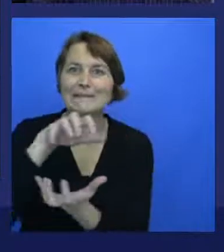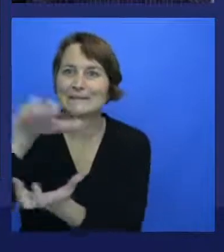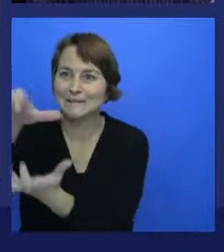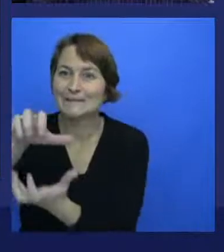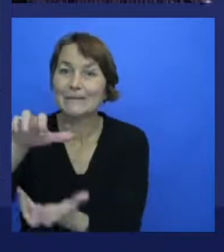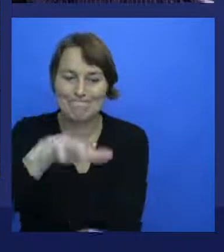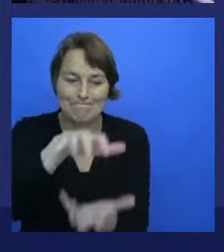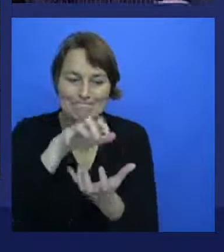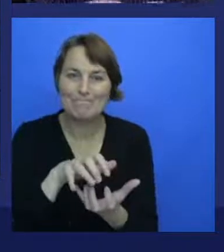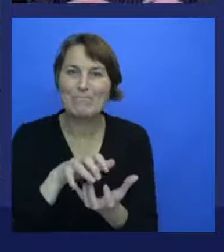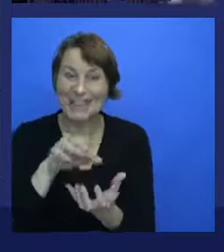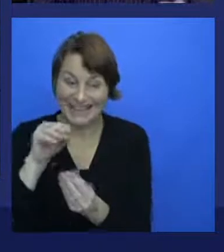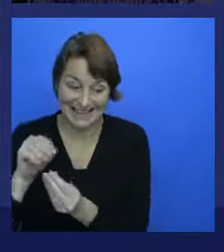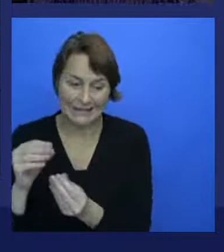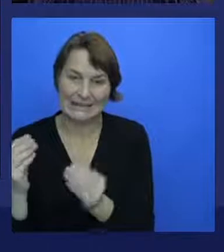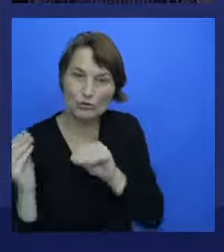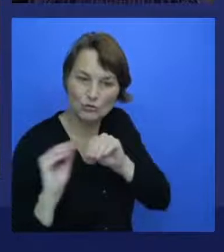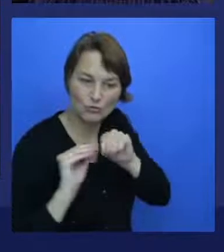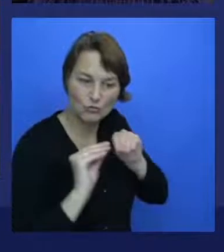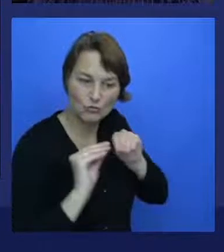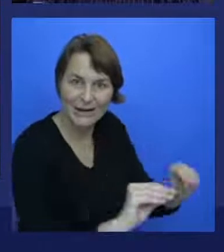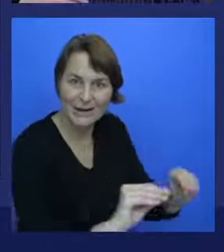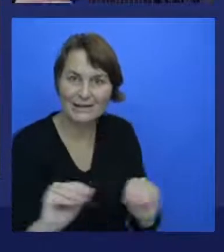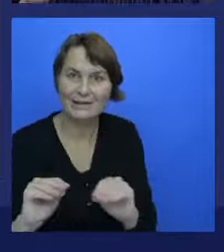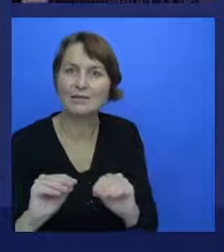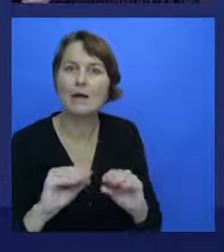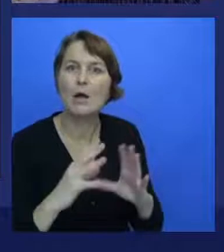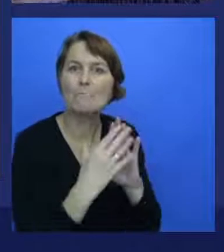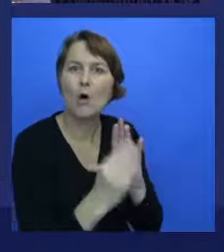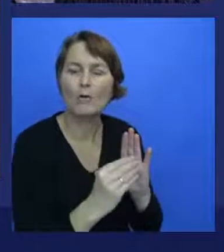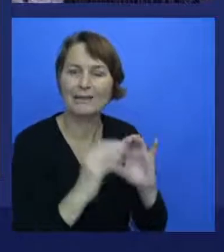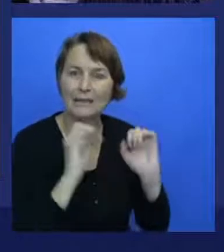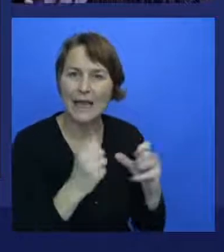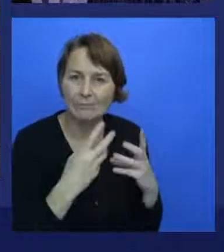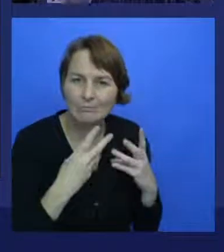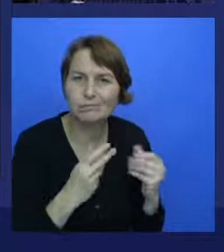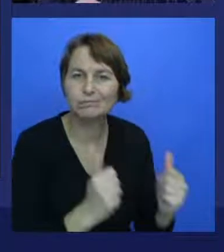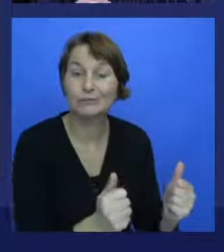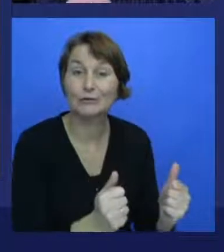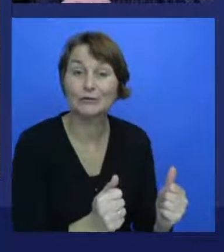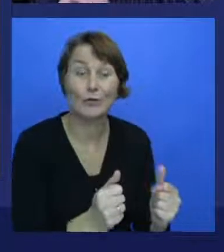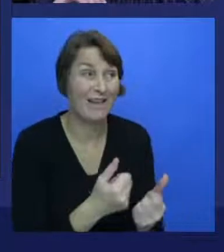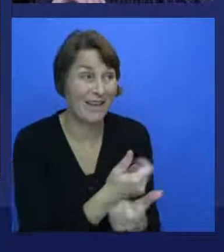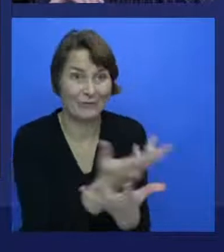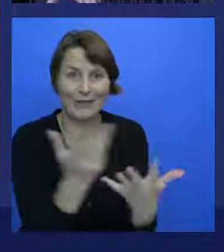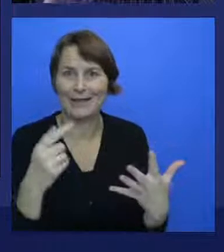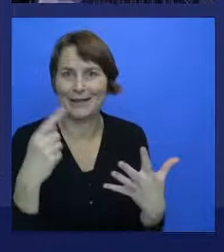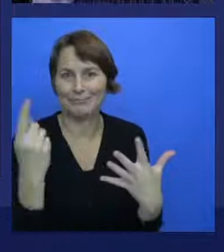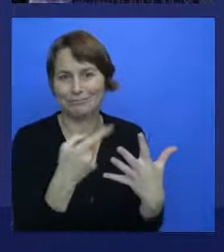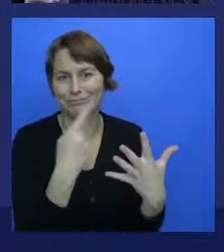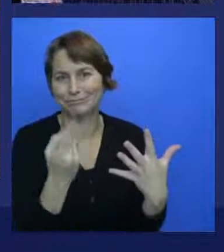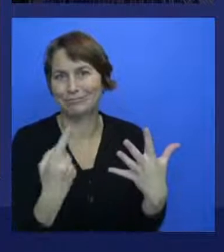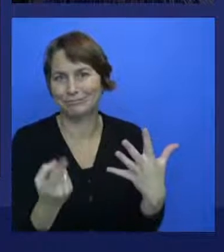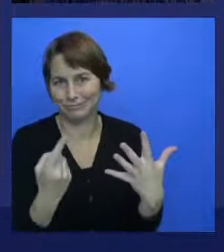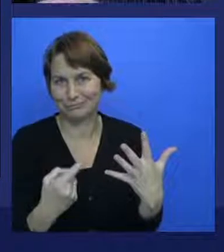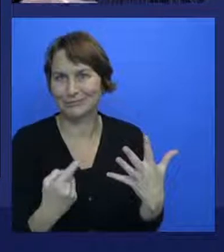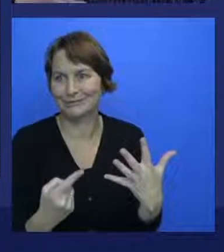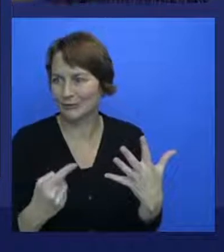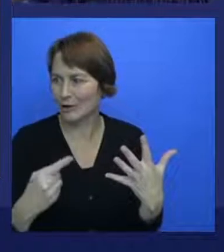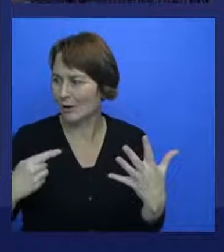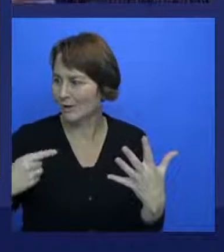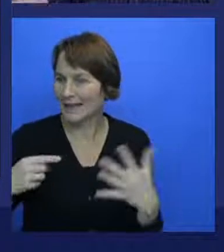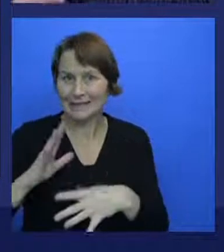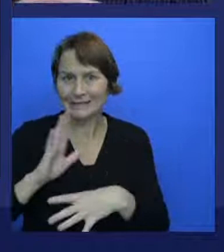ways. All of these things have worked together to get us now to just a few years ago. And sort of talk about this